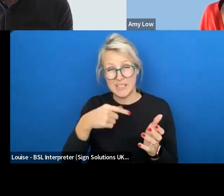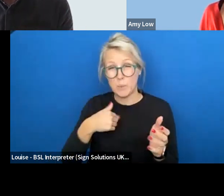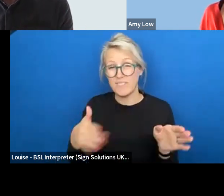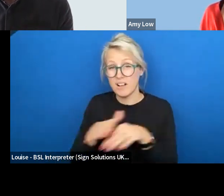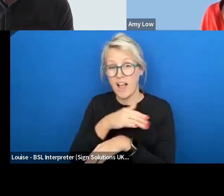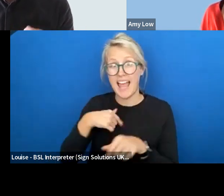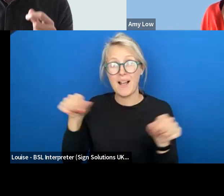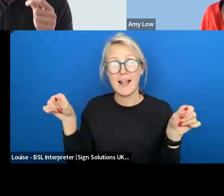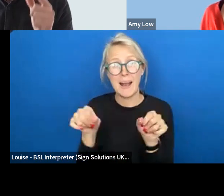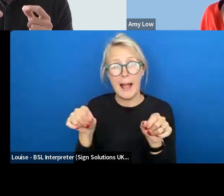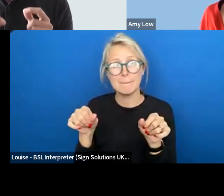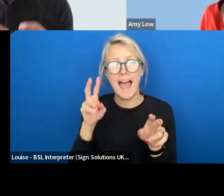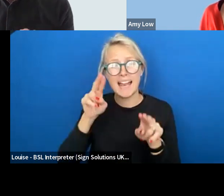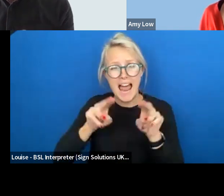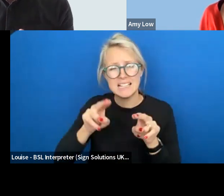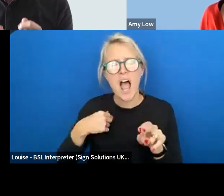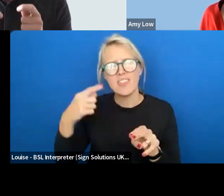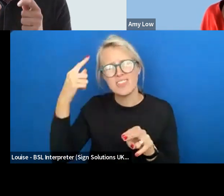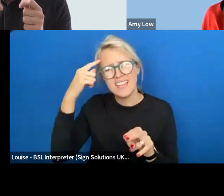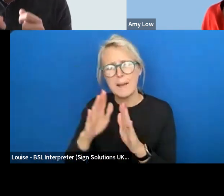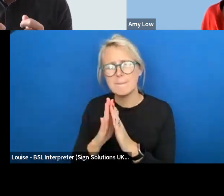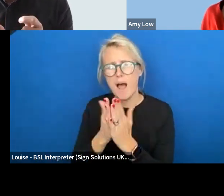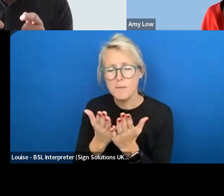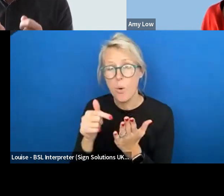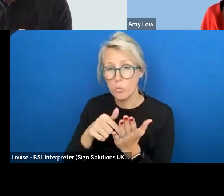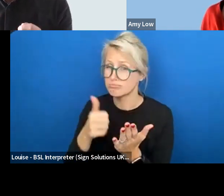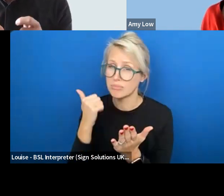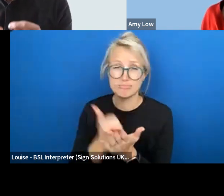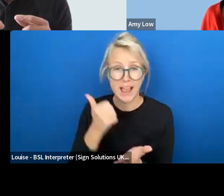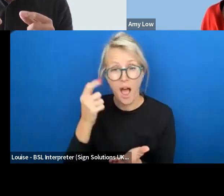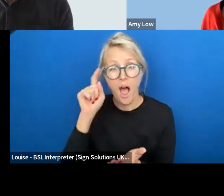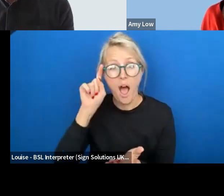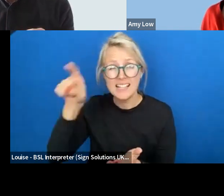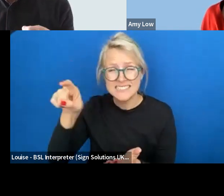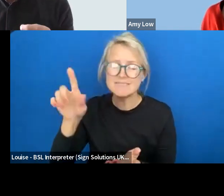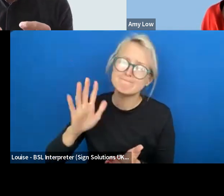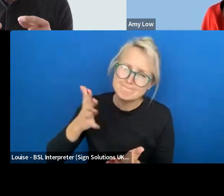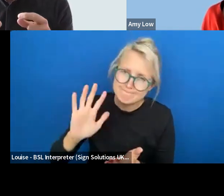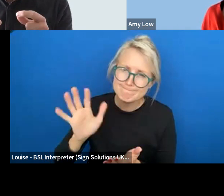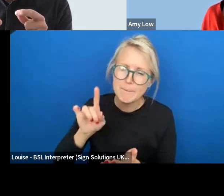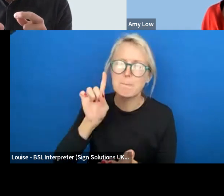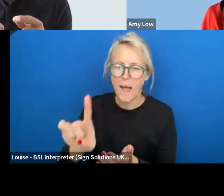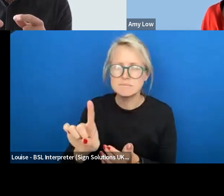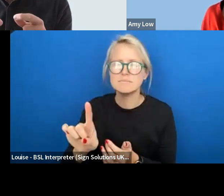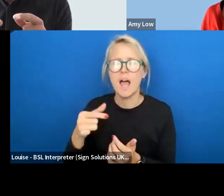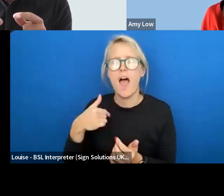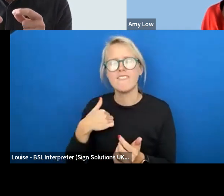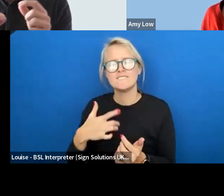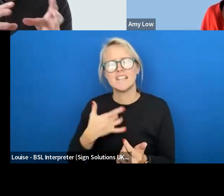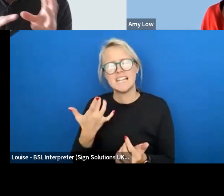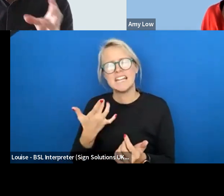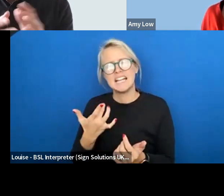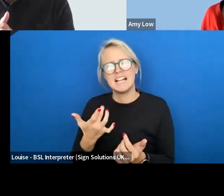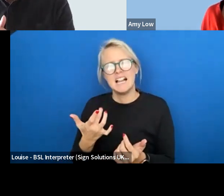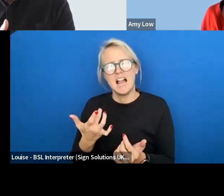that we carry out. I think passports are a brilliant idea to a point, but I think,